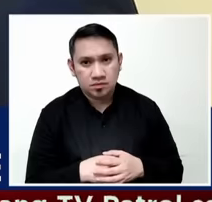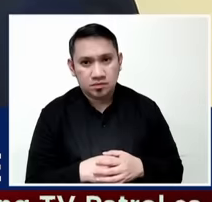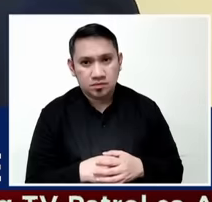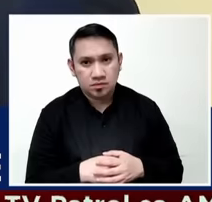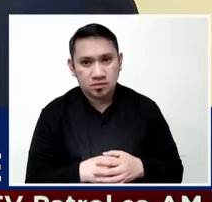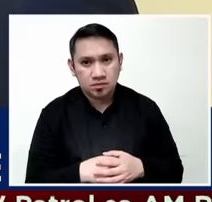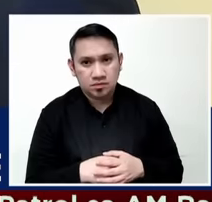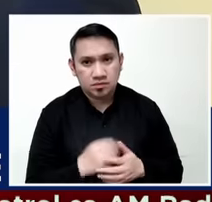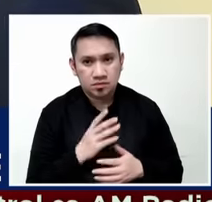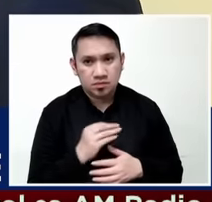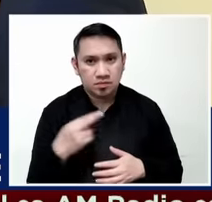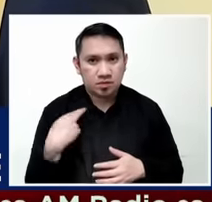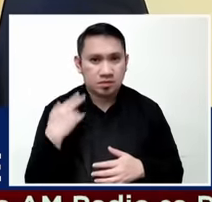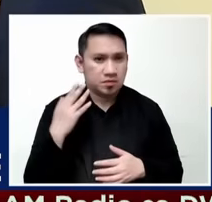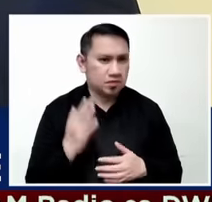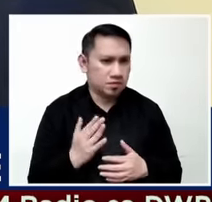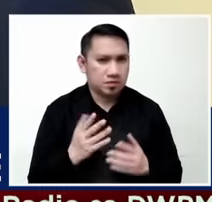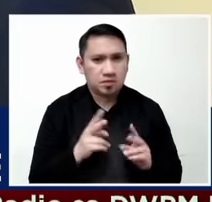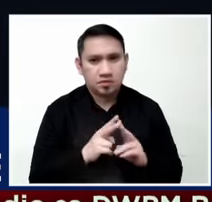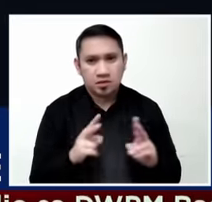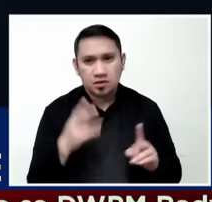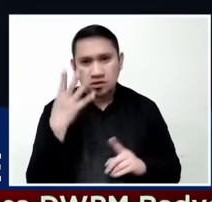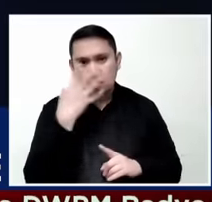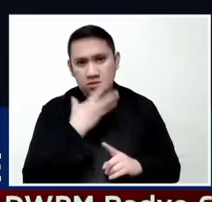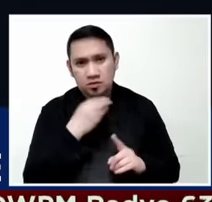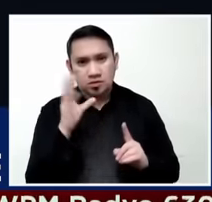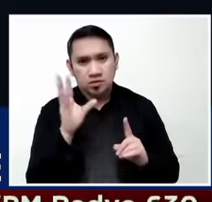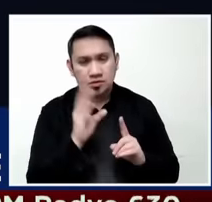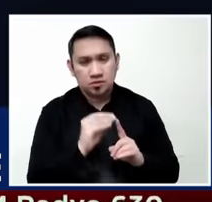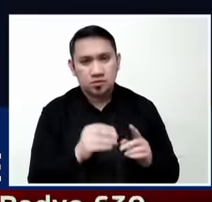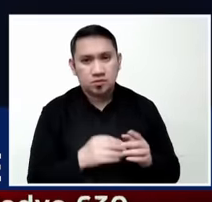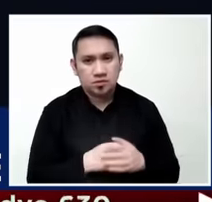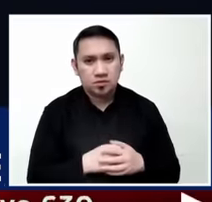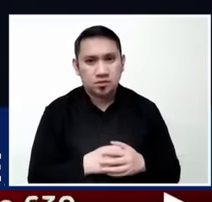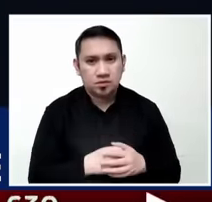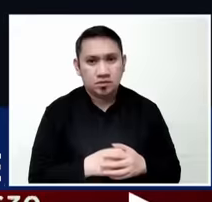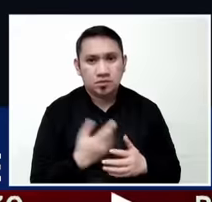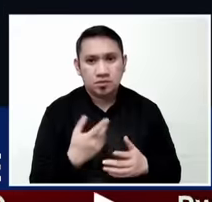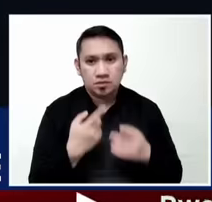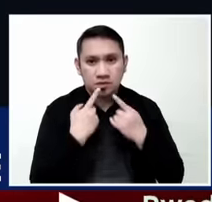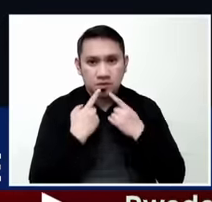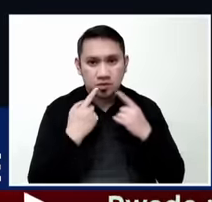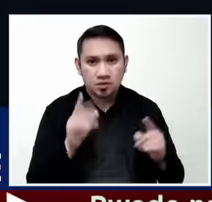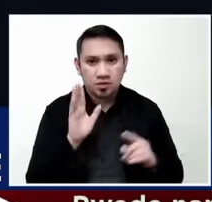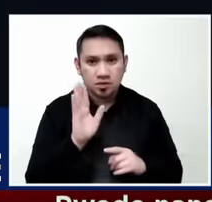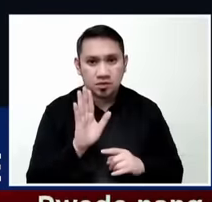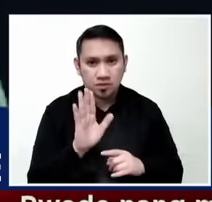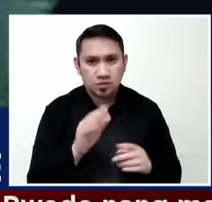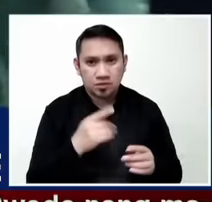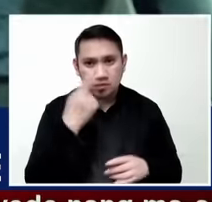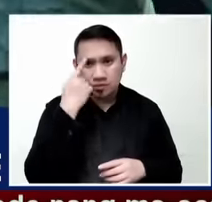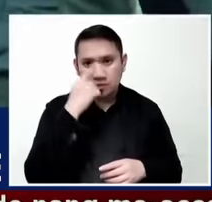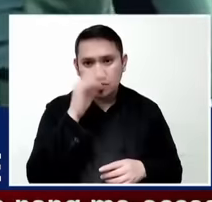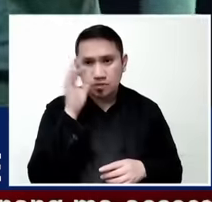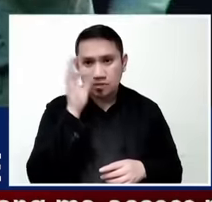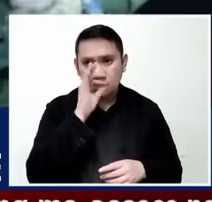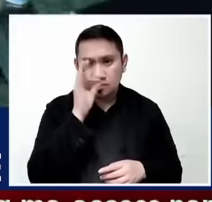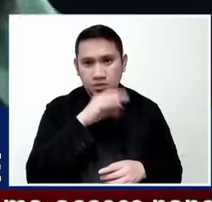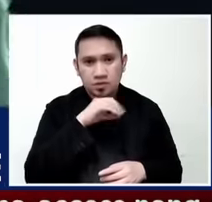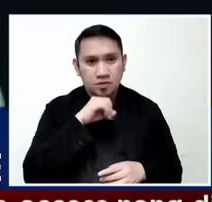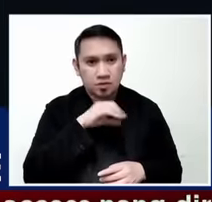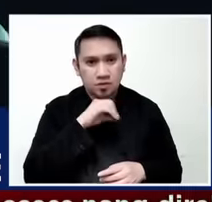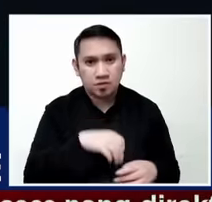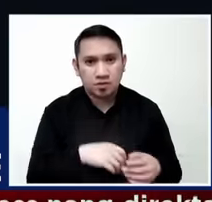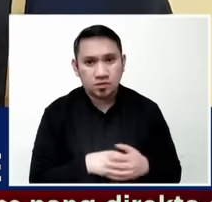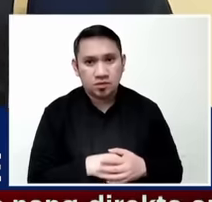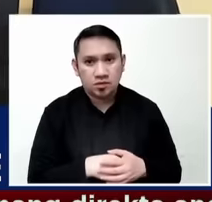and represent a beautiful culture here in the Philippines. Alay ni Brandon ang tagumpay sa kanyang Pinay Lola. She called her, her name's Wawa